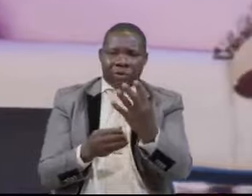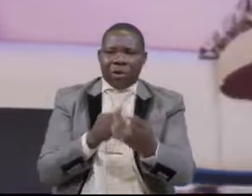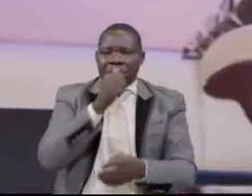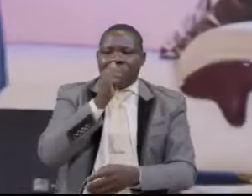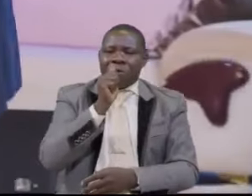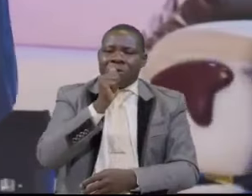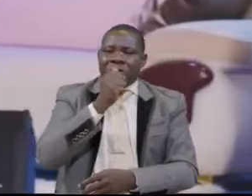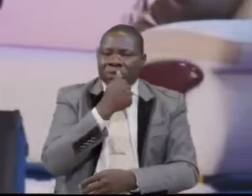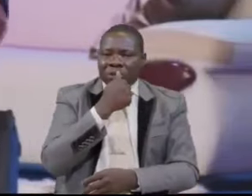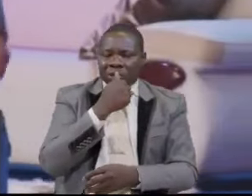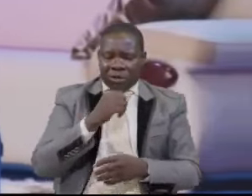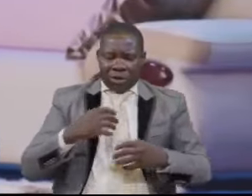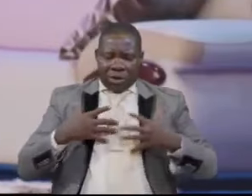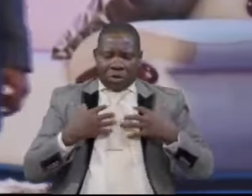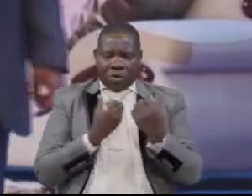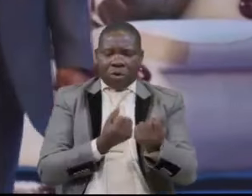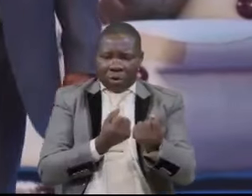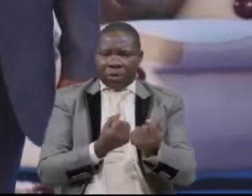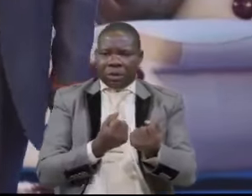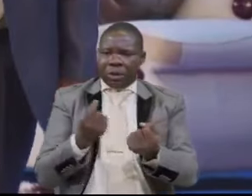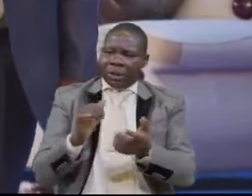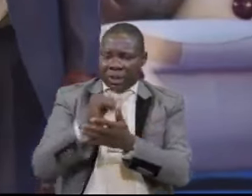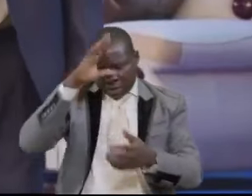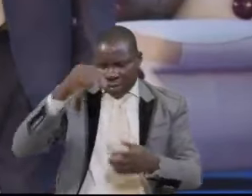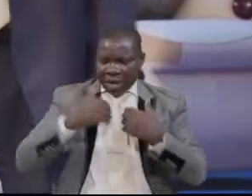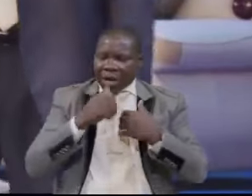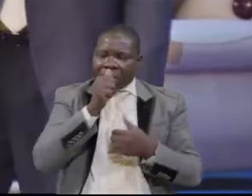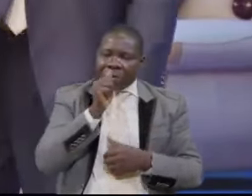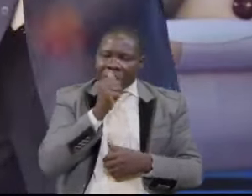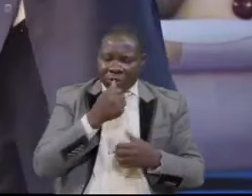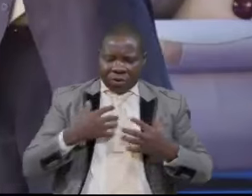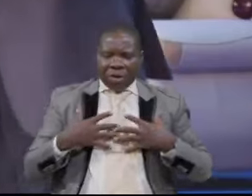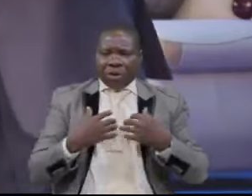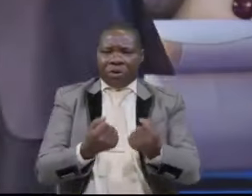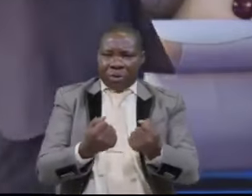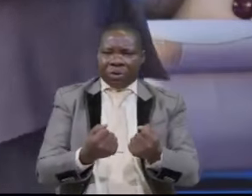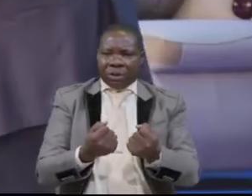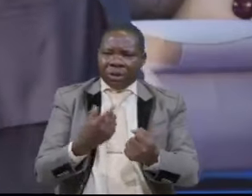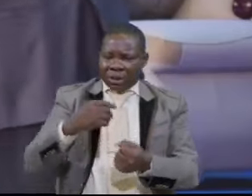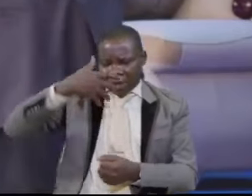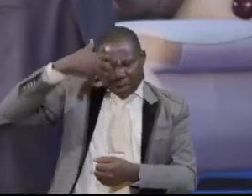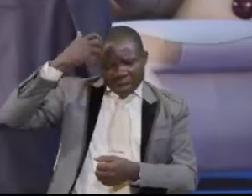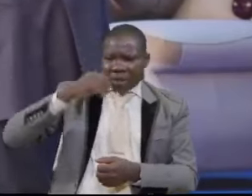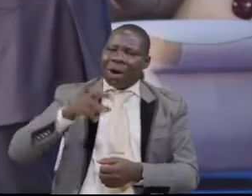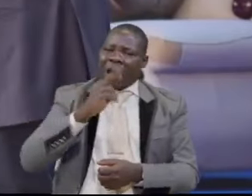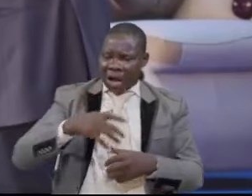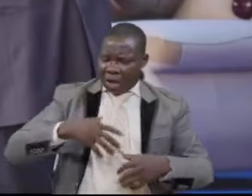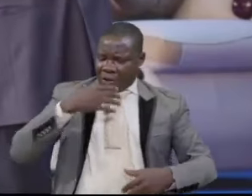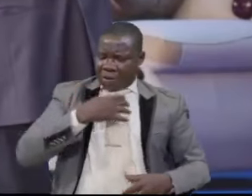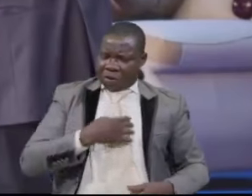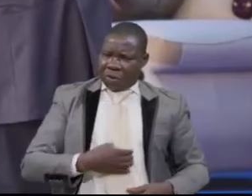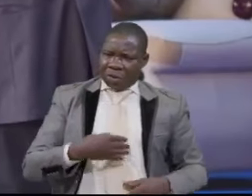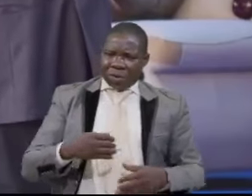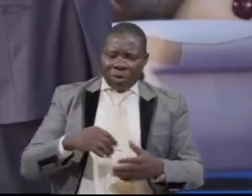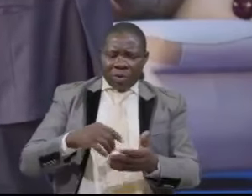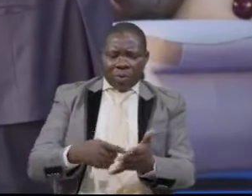had enduring courage. Look at, you know, the lions have been kind of meat hungry, and once they throw you in there,